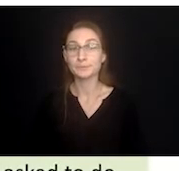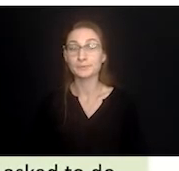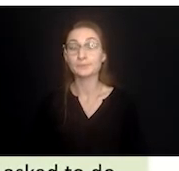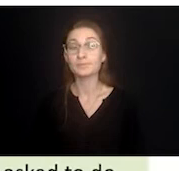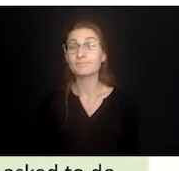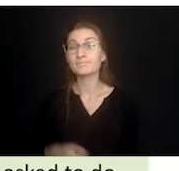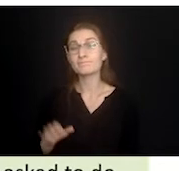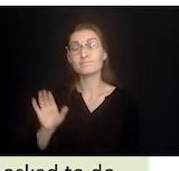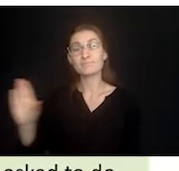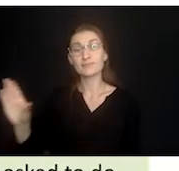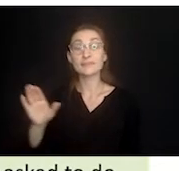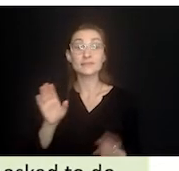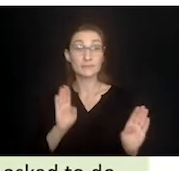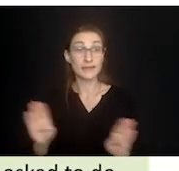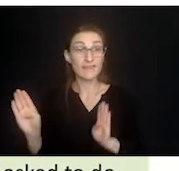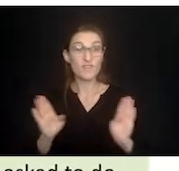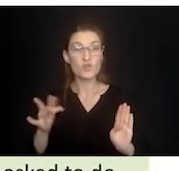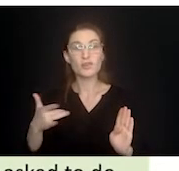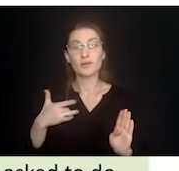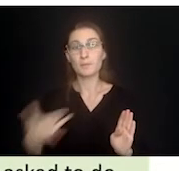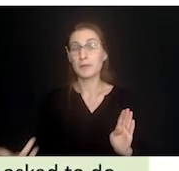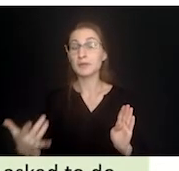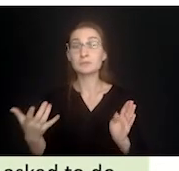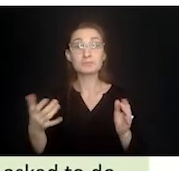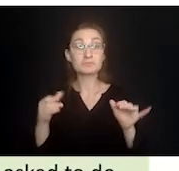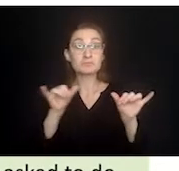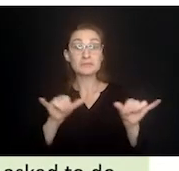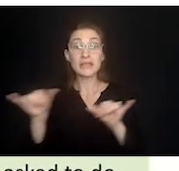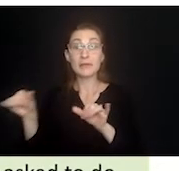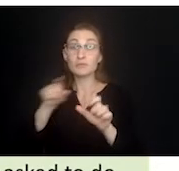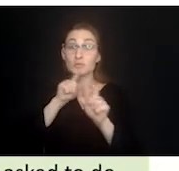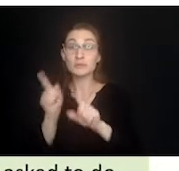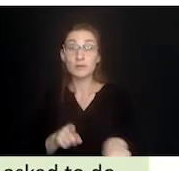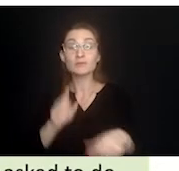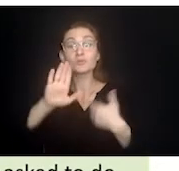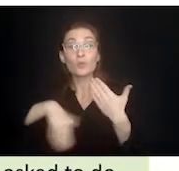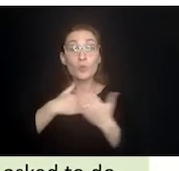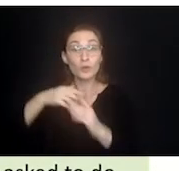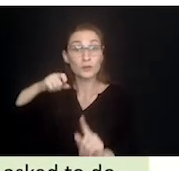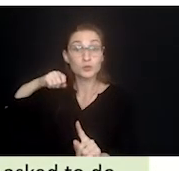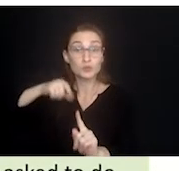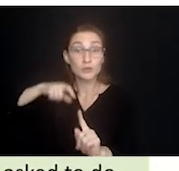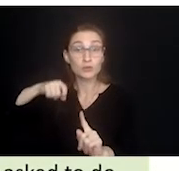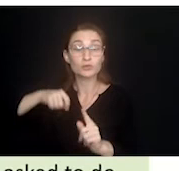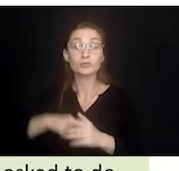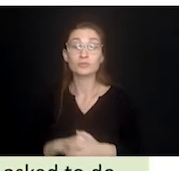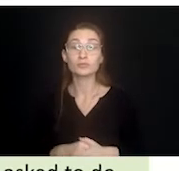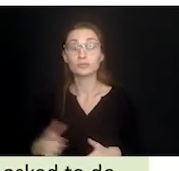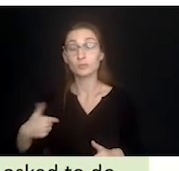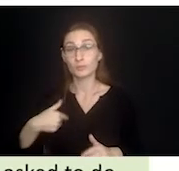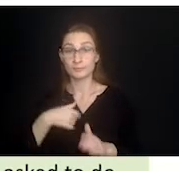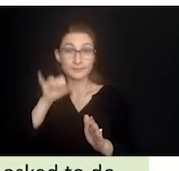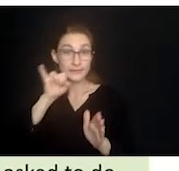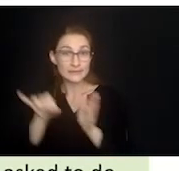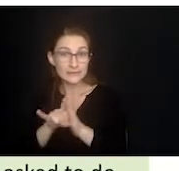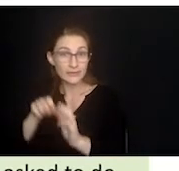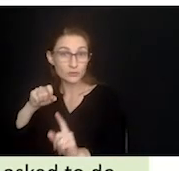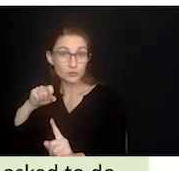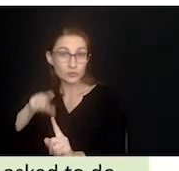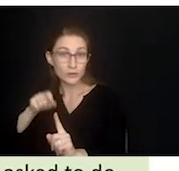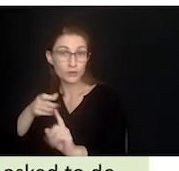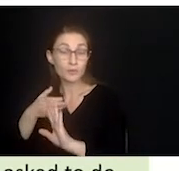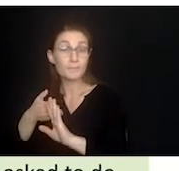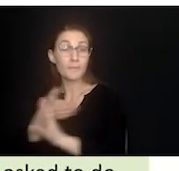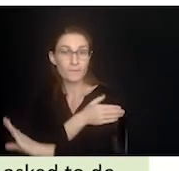here. Richie's behavior was typically the same response for all triggers. We were able to identify the